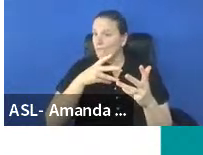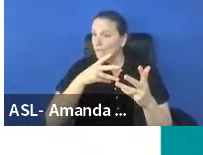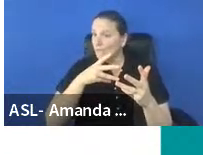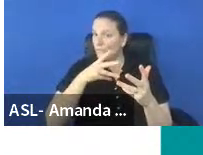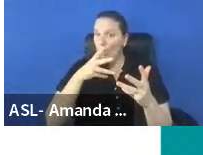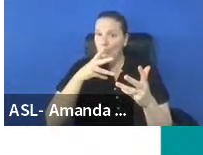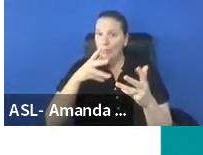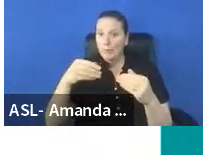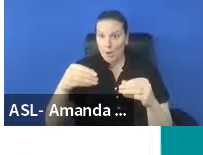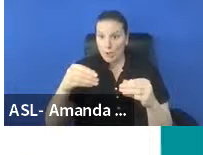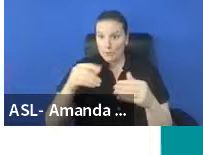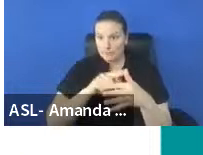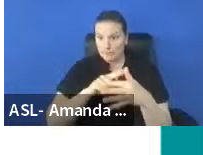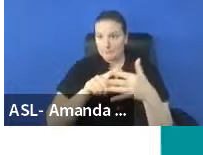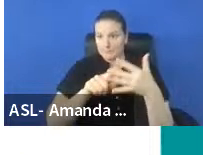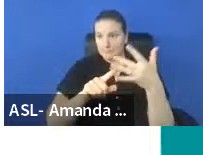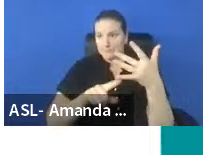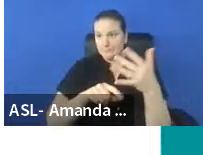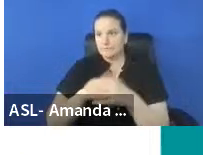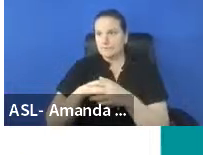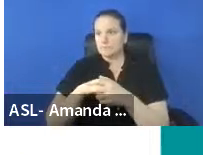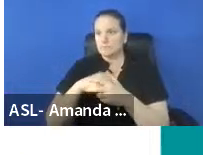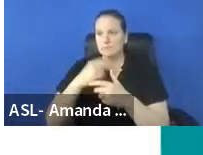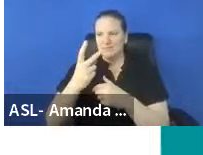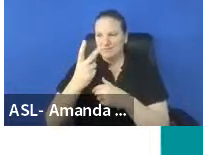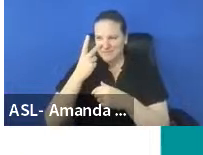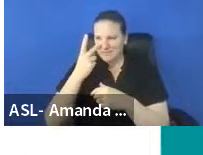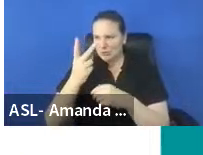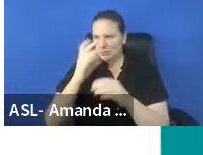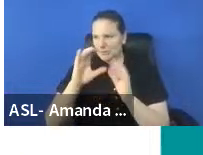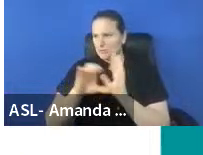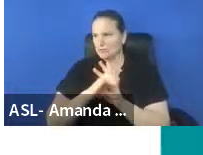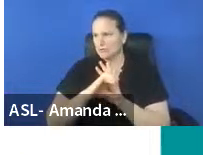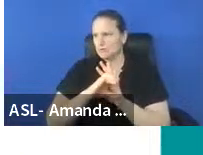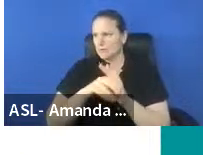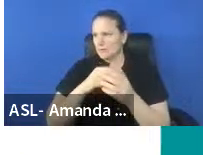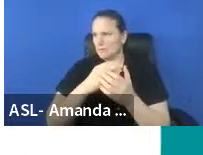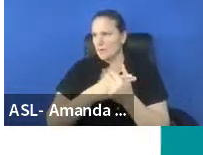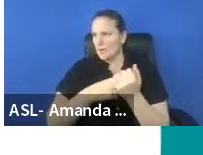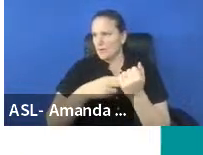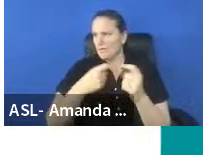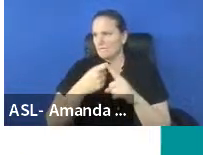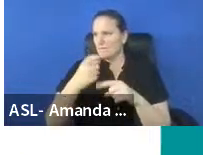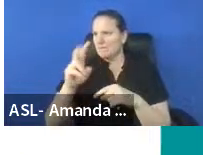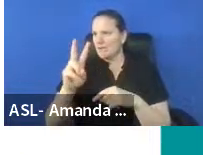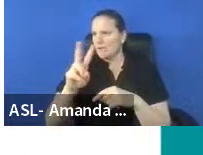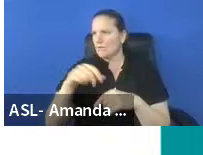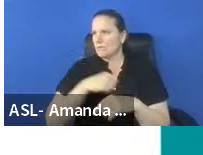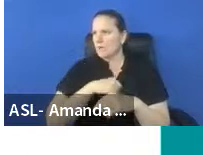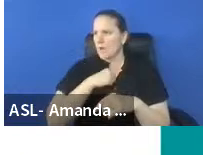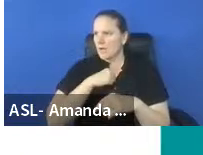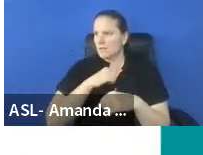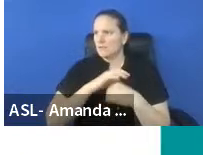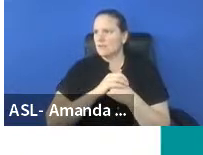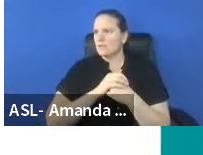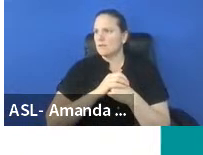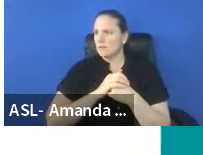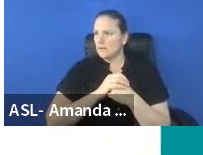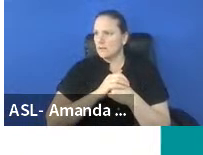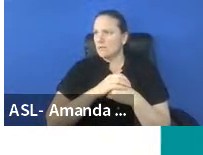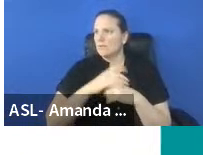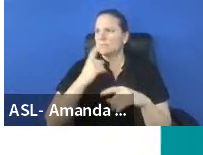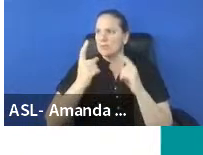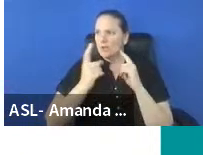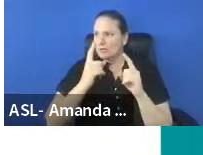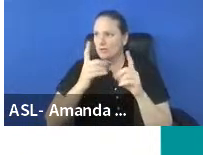Market. And you can see two images here. I think both of those are actually from Vancouver Pride, of us talking